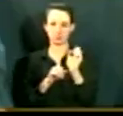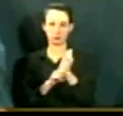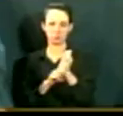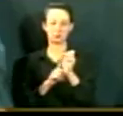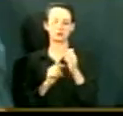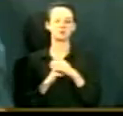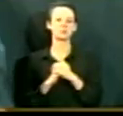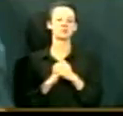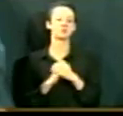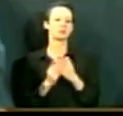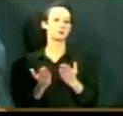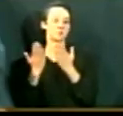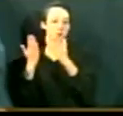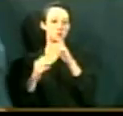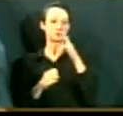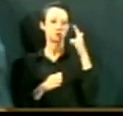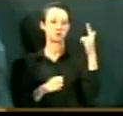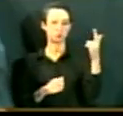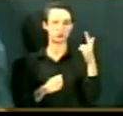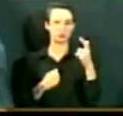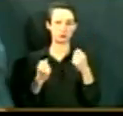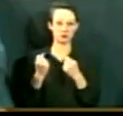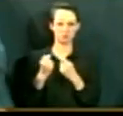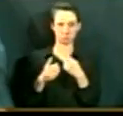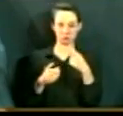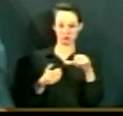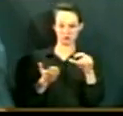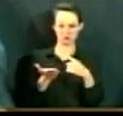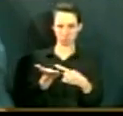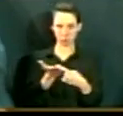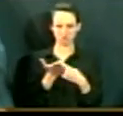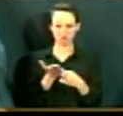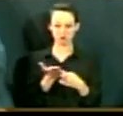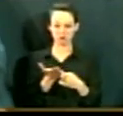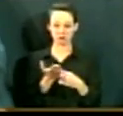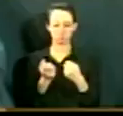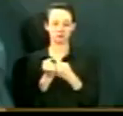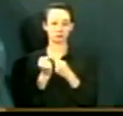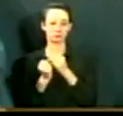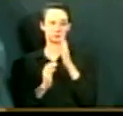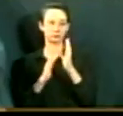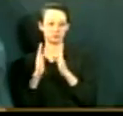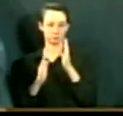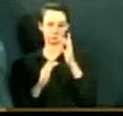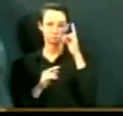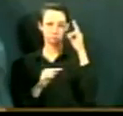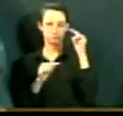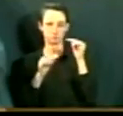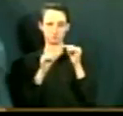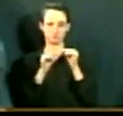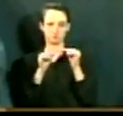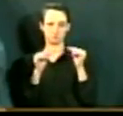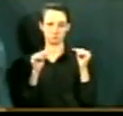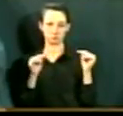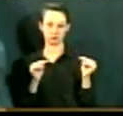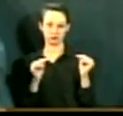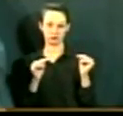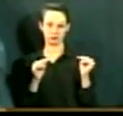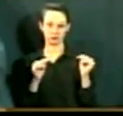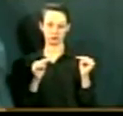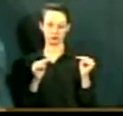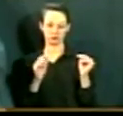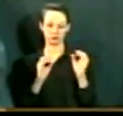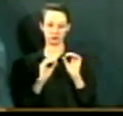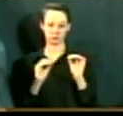made by Ms. Etheridge, seconded by Ms. Owen. Any discussion? All in favor say aye. Aye. All